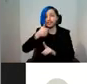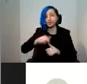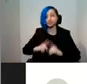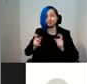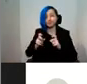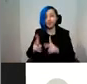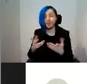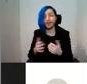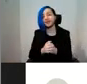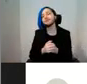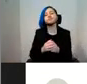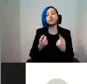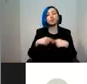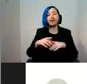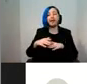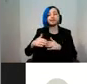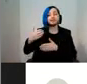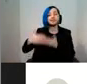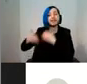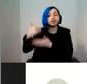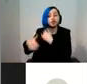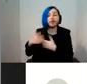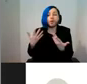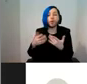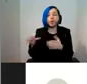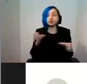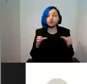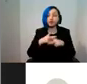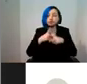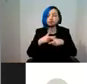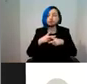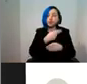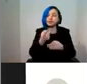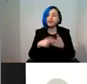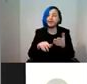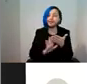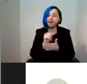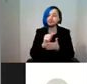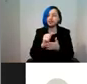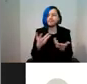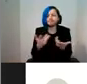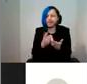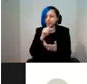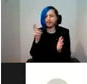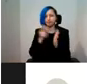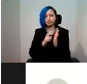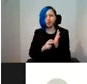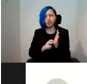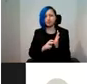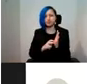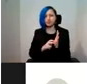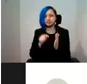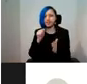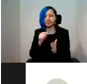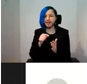historians or as custodians of design and culture, want to be able to find ways to record and think about that well into the future.